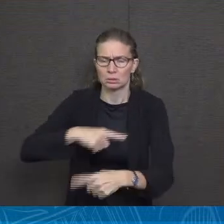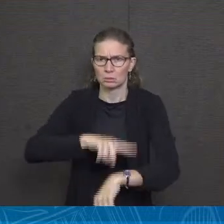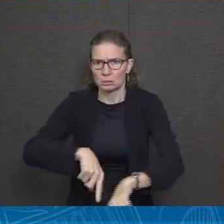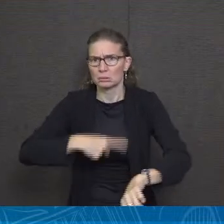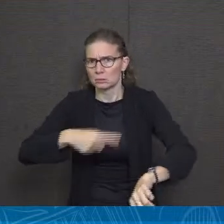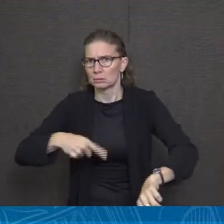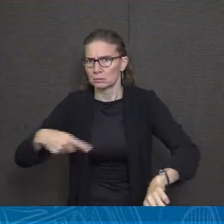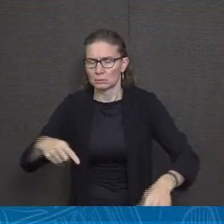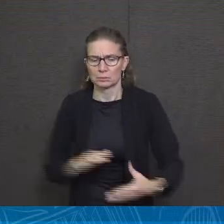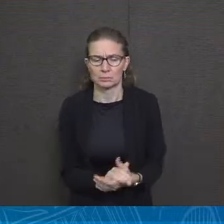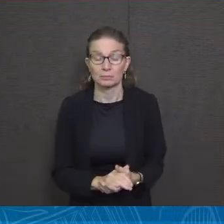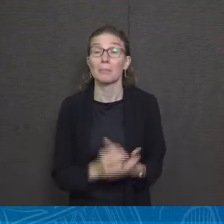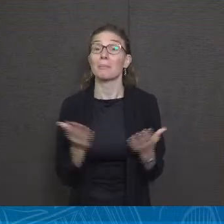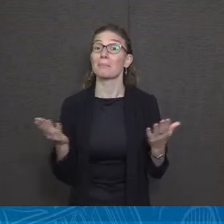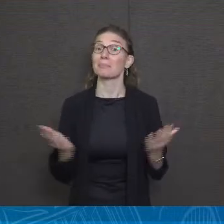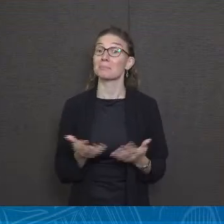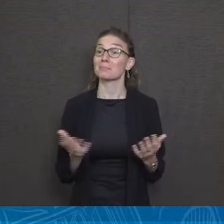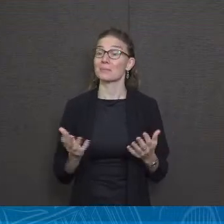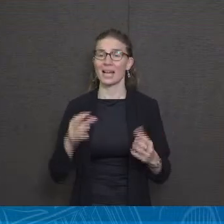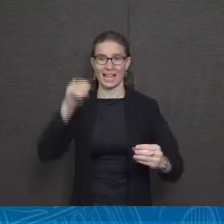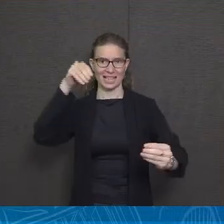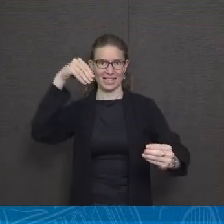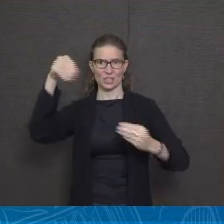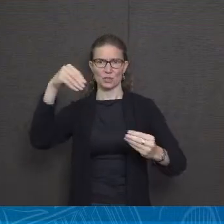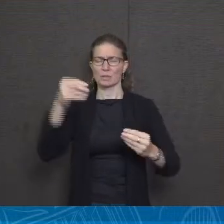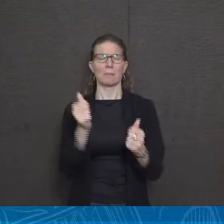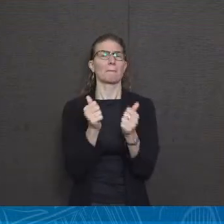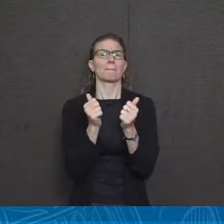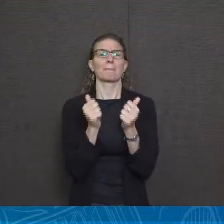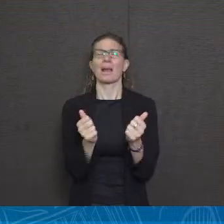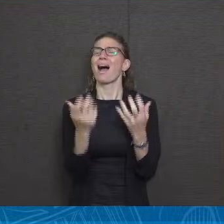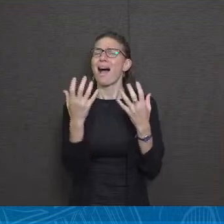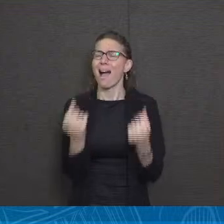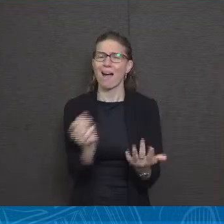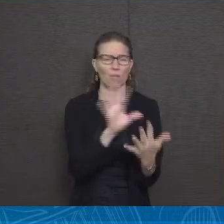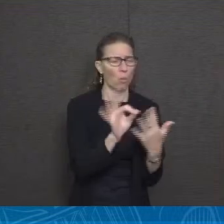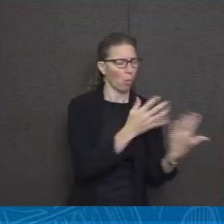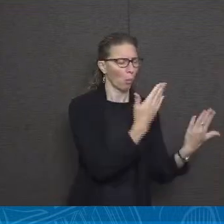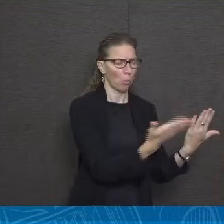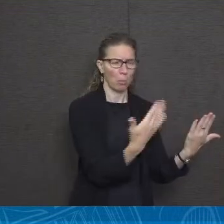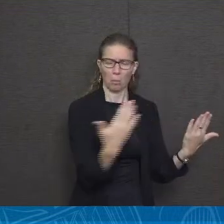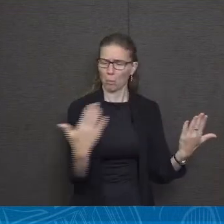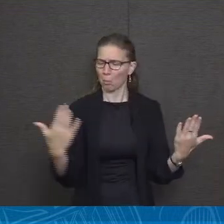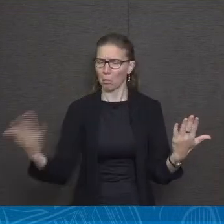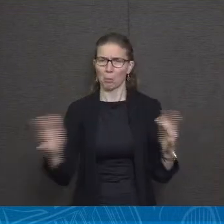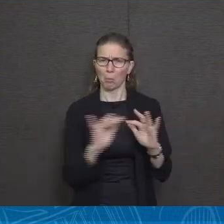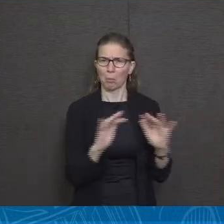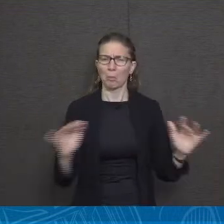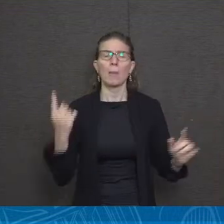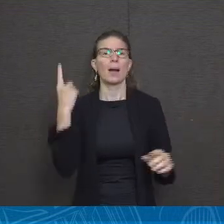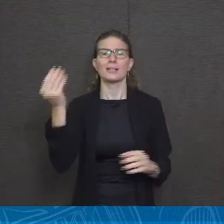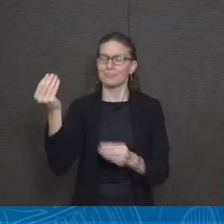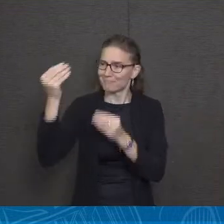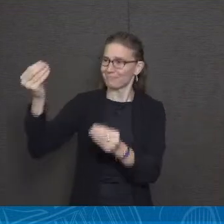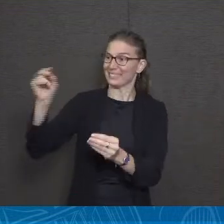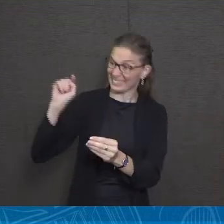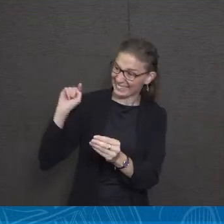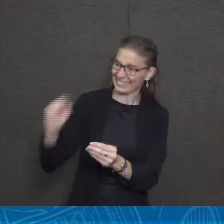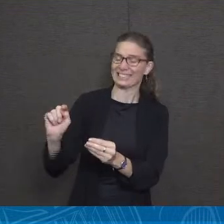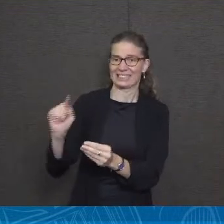instrument do we need to create? So that, what is the menu of options that we have and there? And here, also